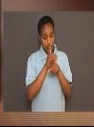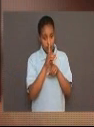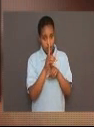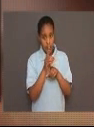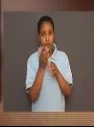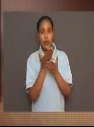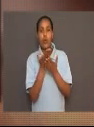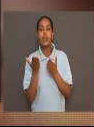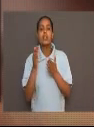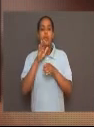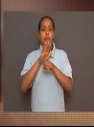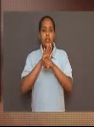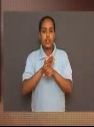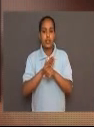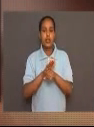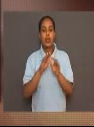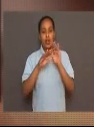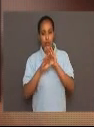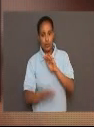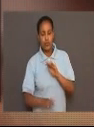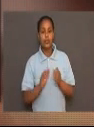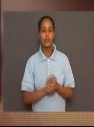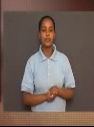where the pressure is being reduced.